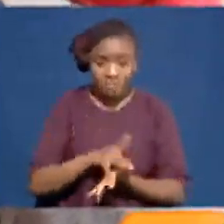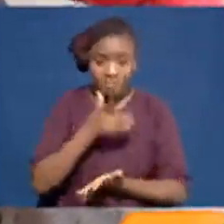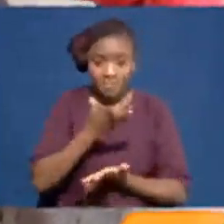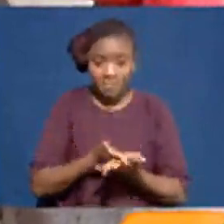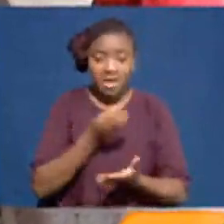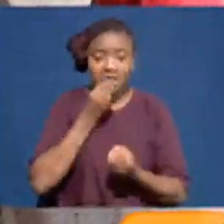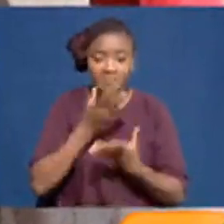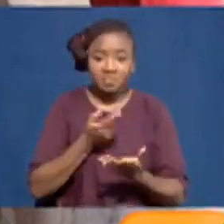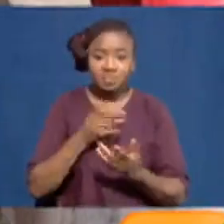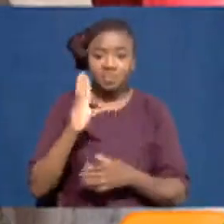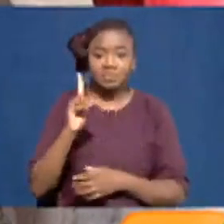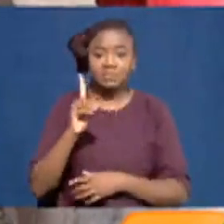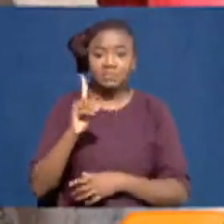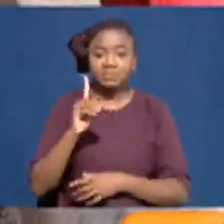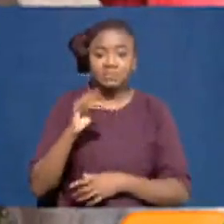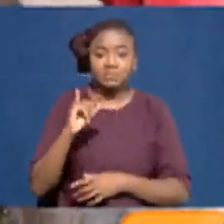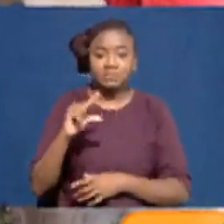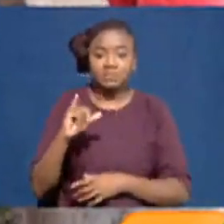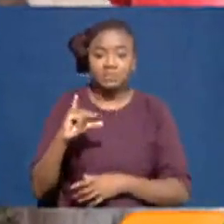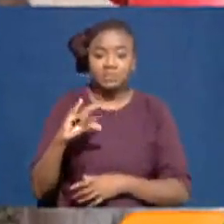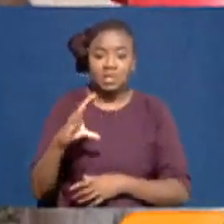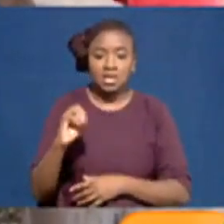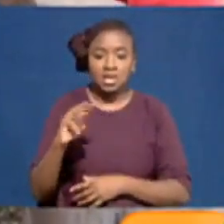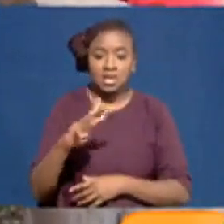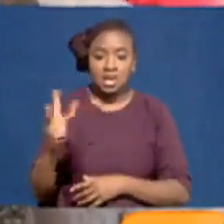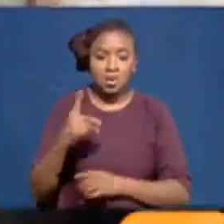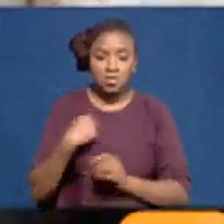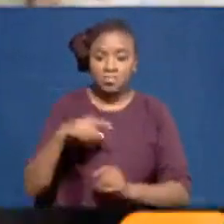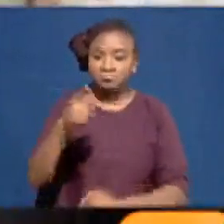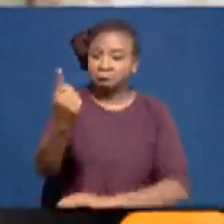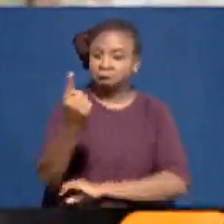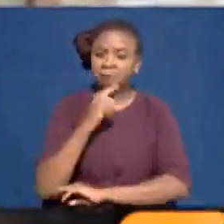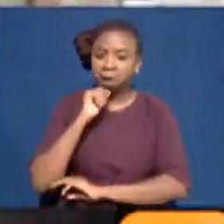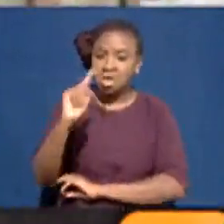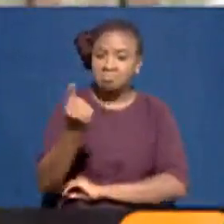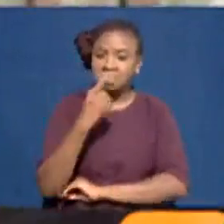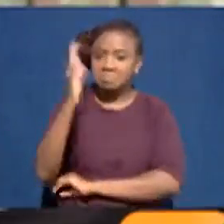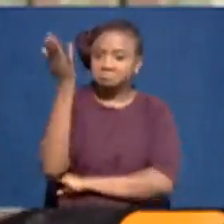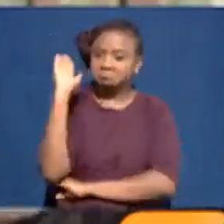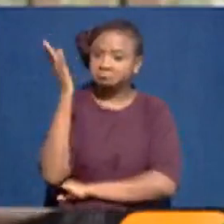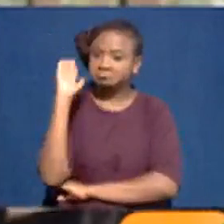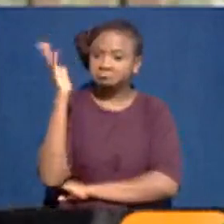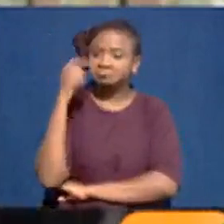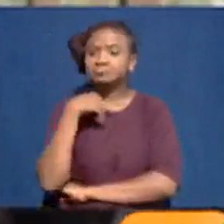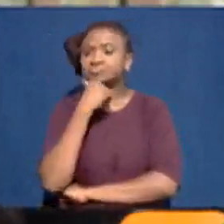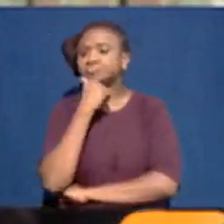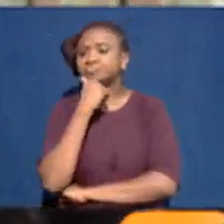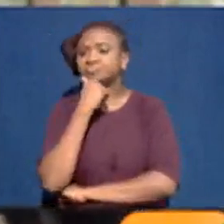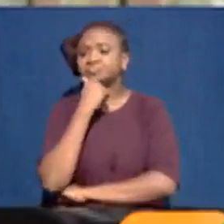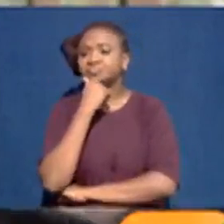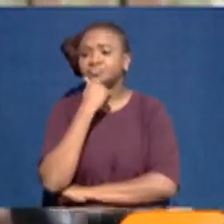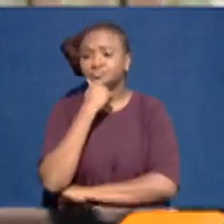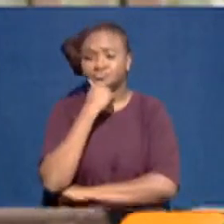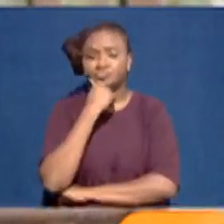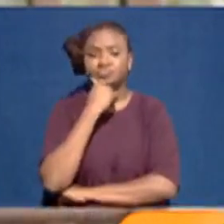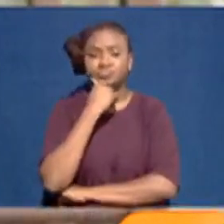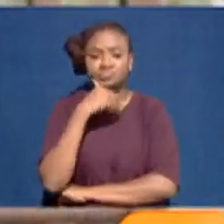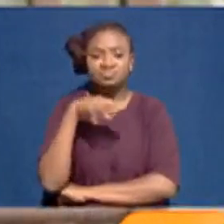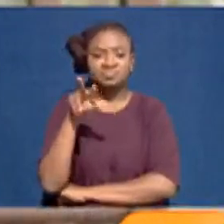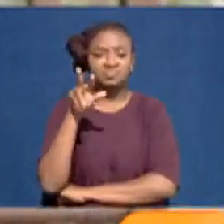improved. Repertoire presentation ya Digicow nikawa mimi